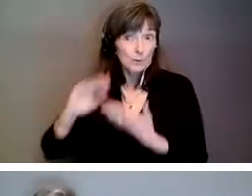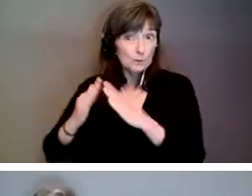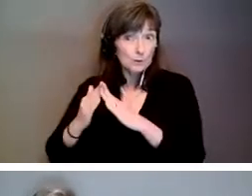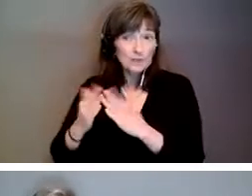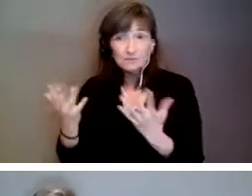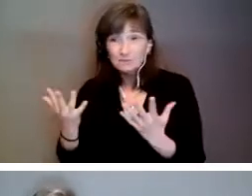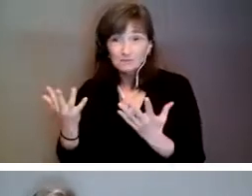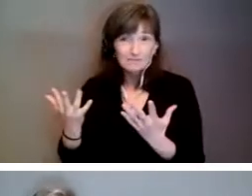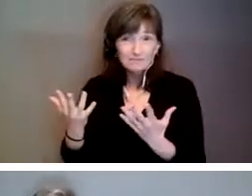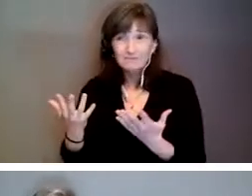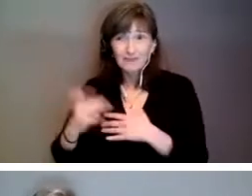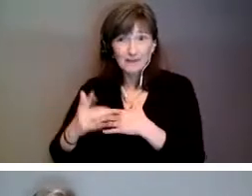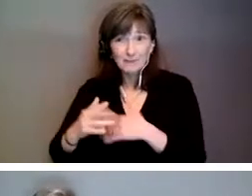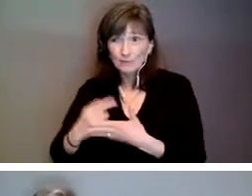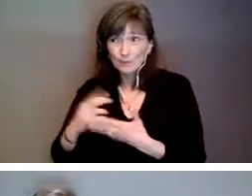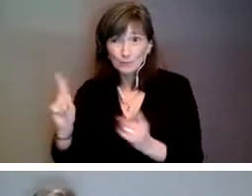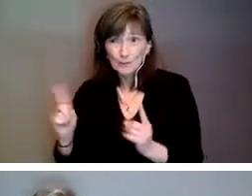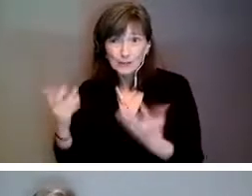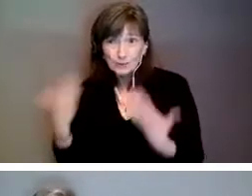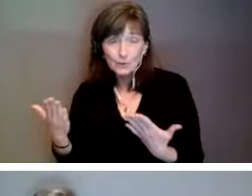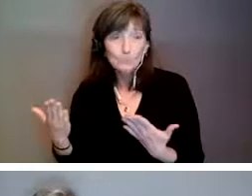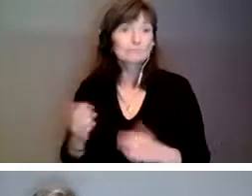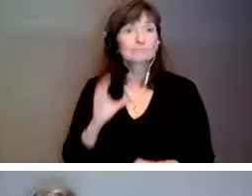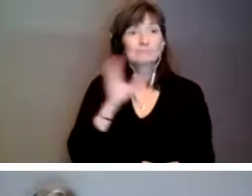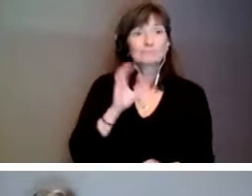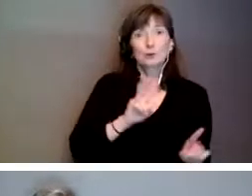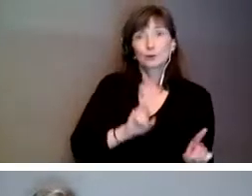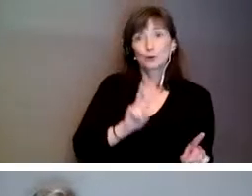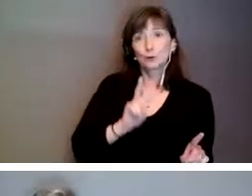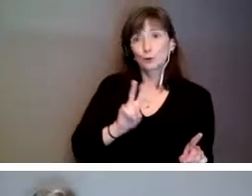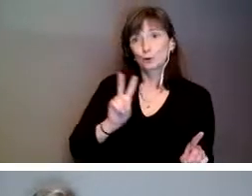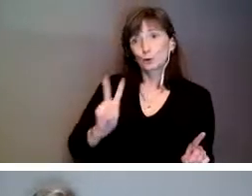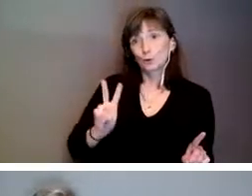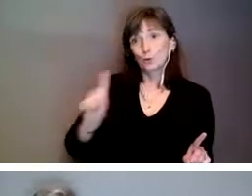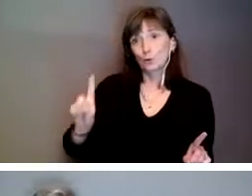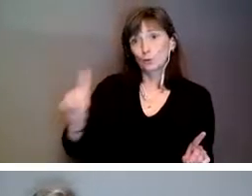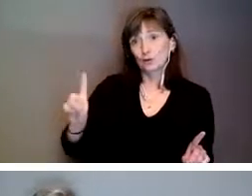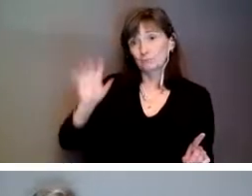are available, you could also search through the 211 database or